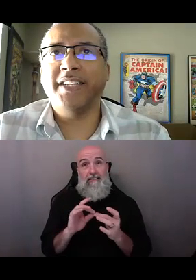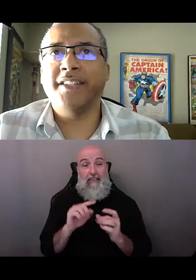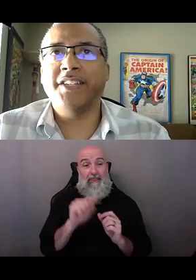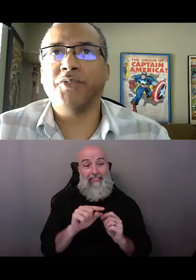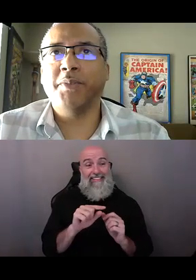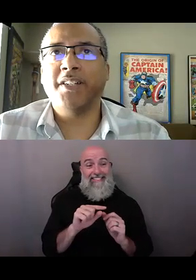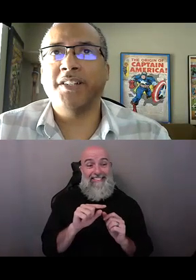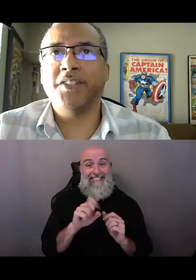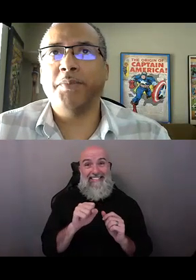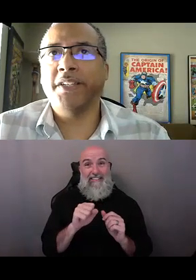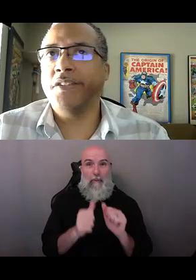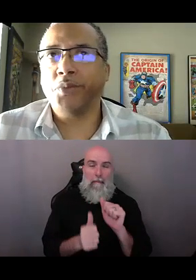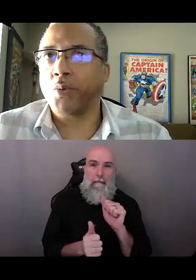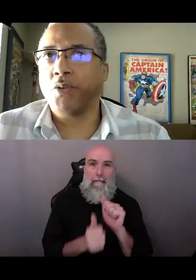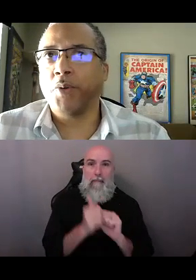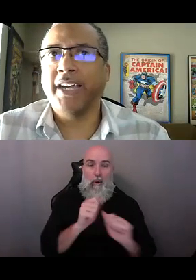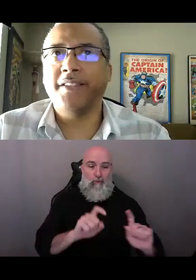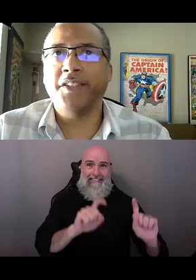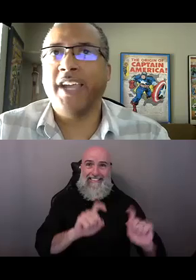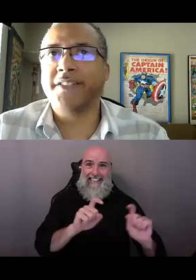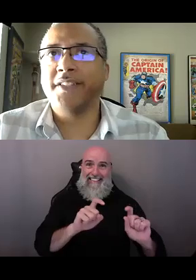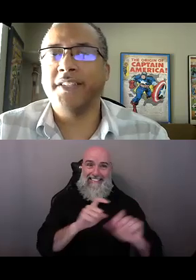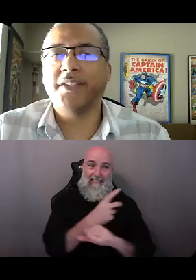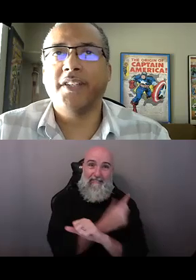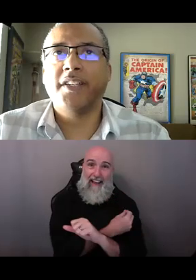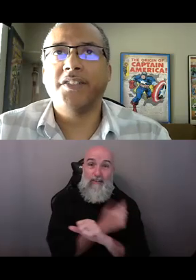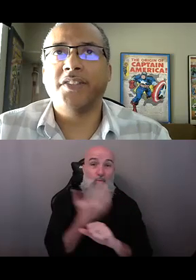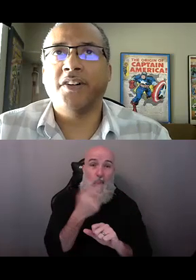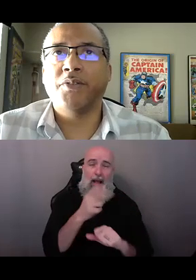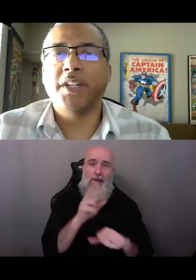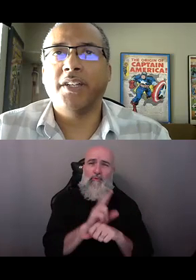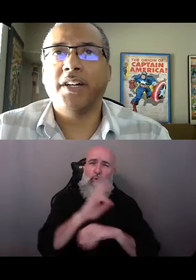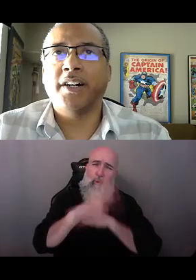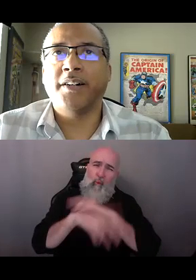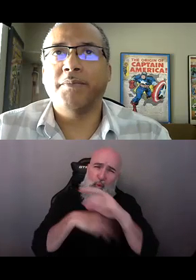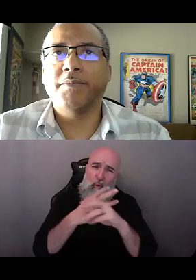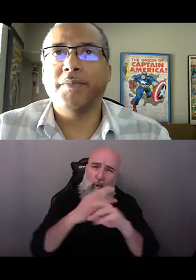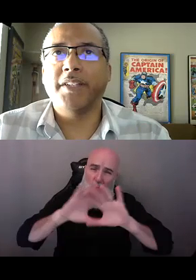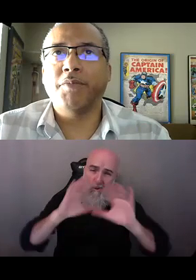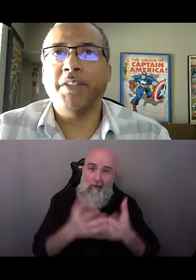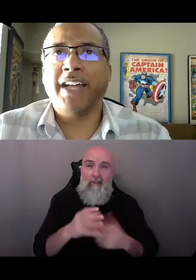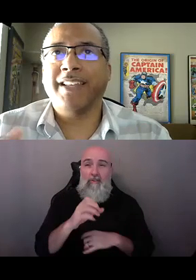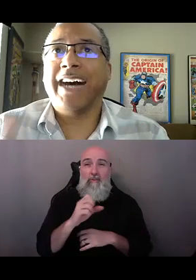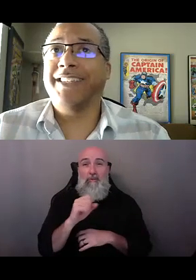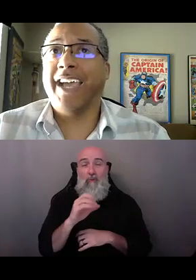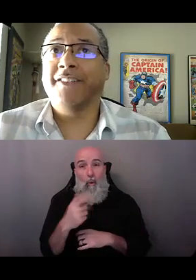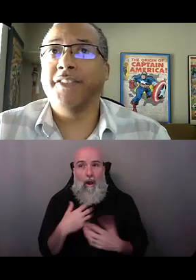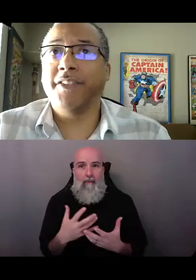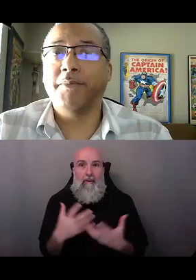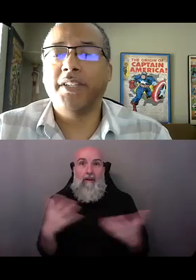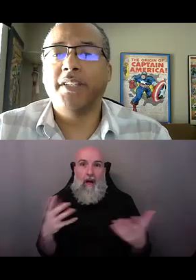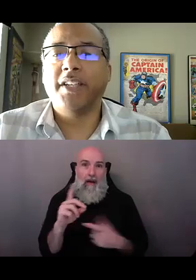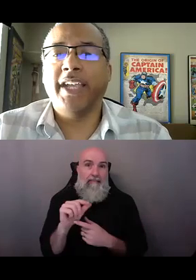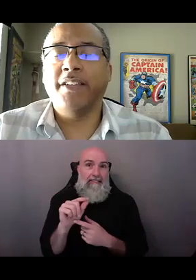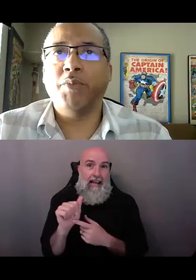vaccine in history because it's being used worldwide, these vaccines. So we've got a lot of data on